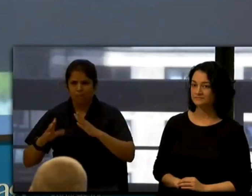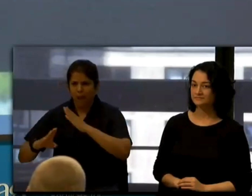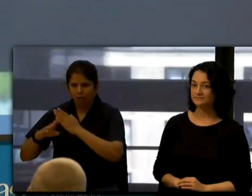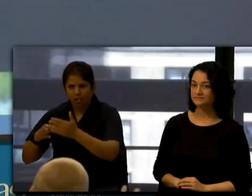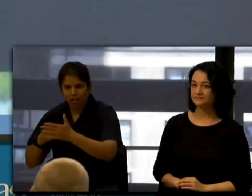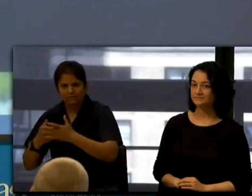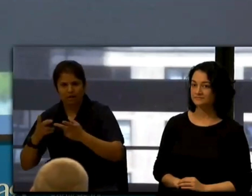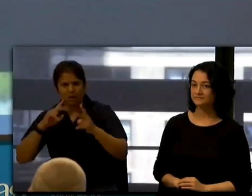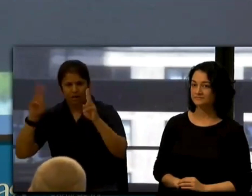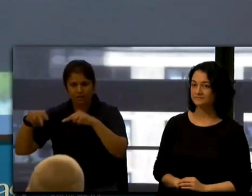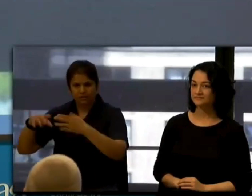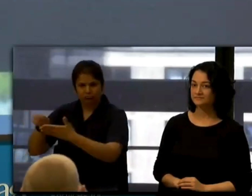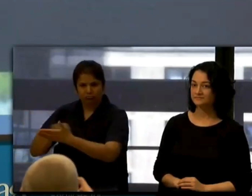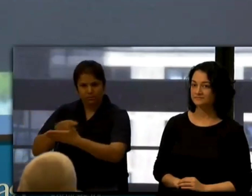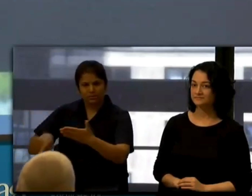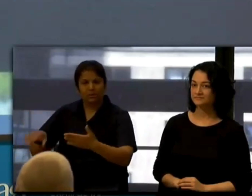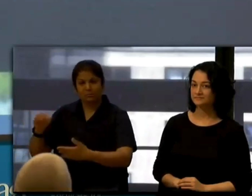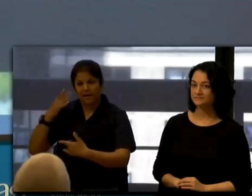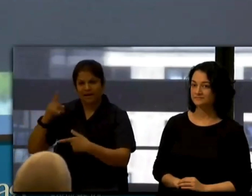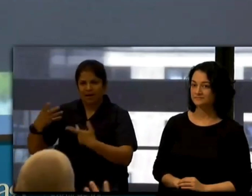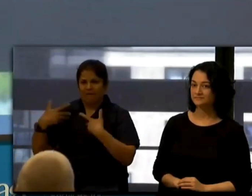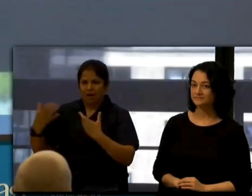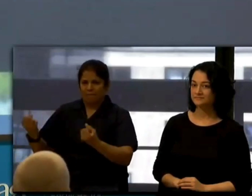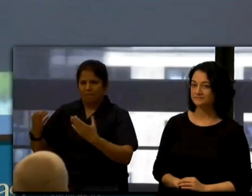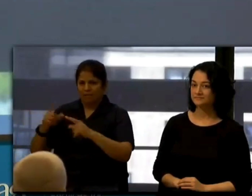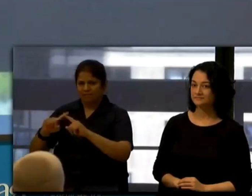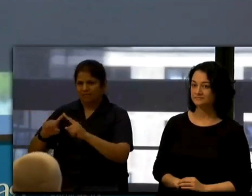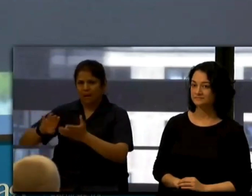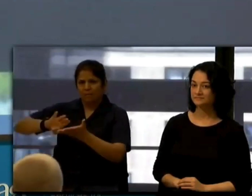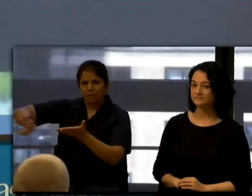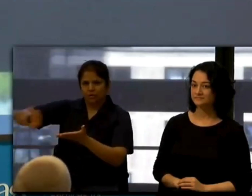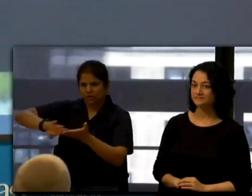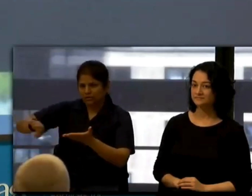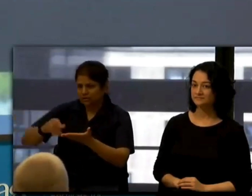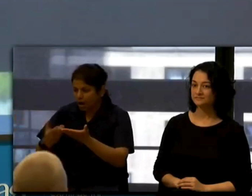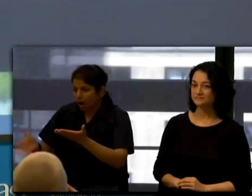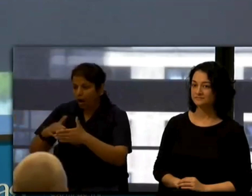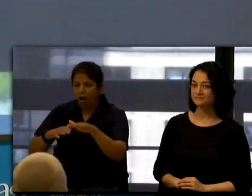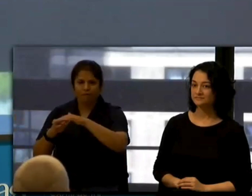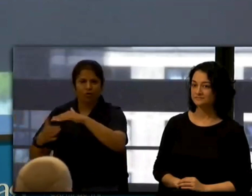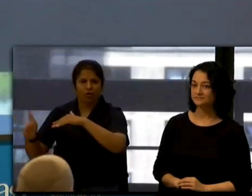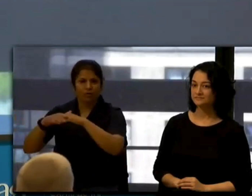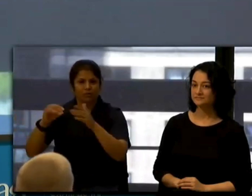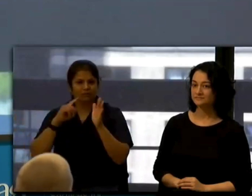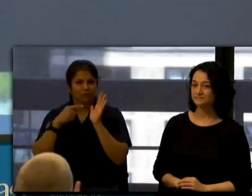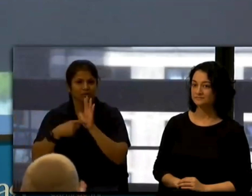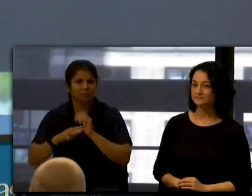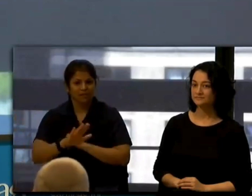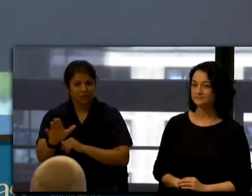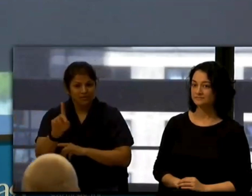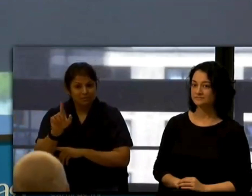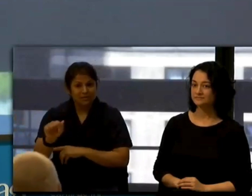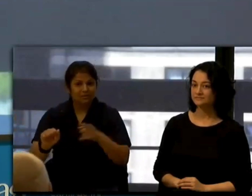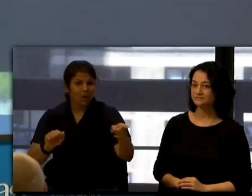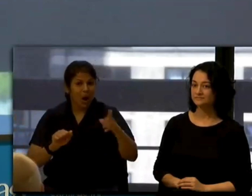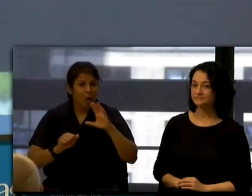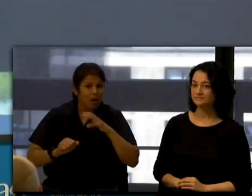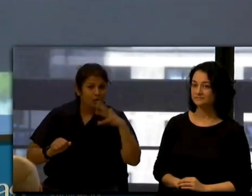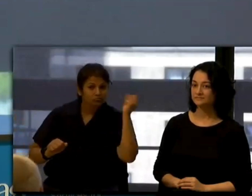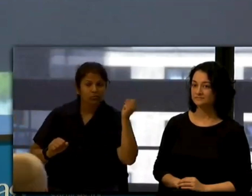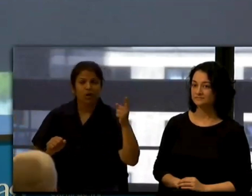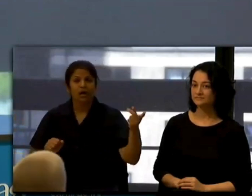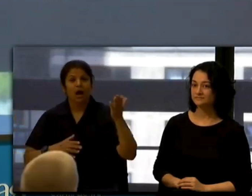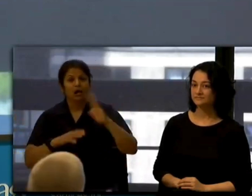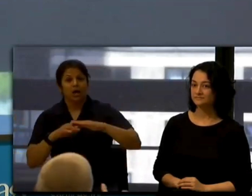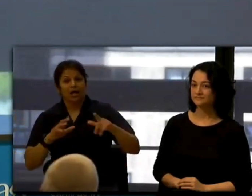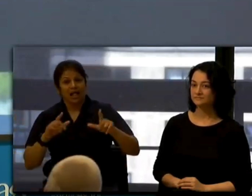who are multiply marginalized, including people with disabilities and older adults who are LGBTQ+, or